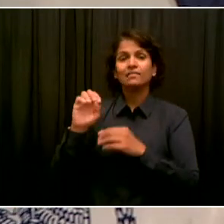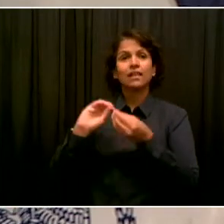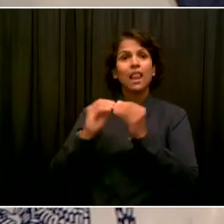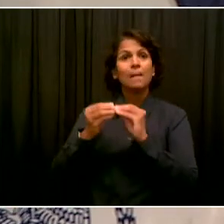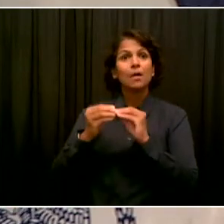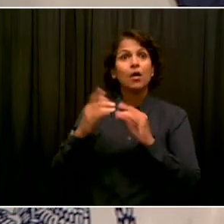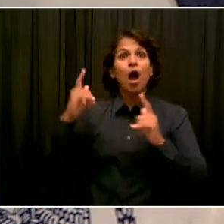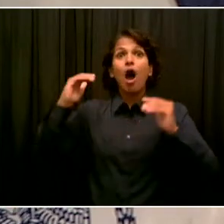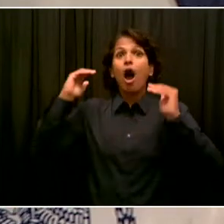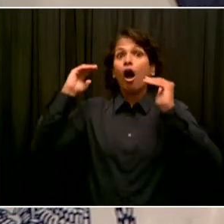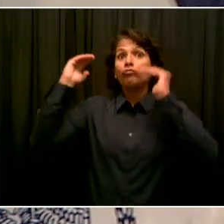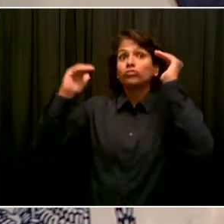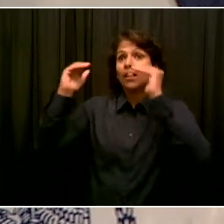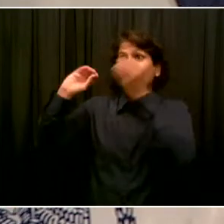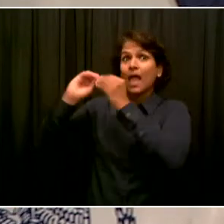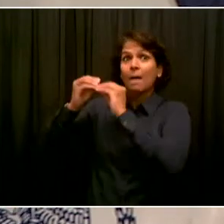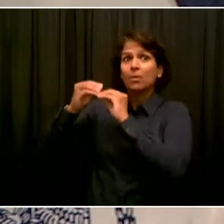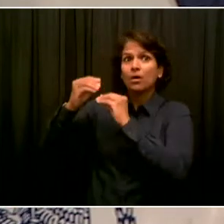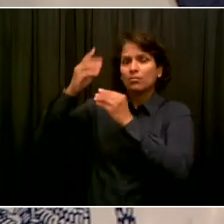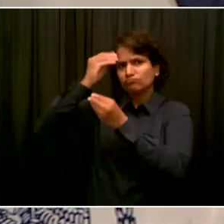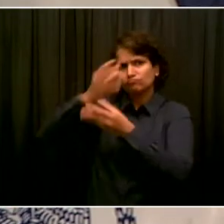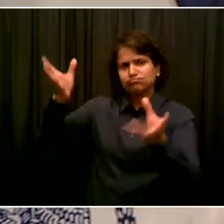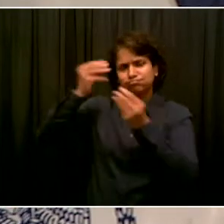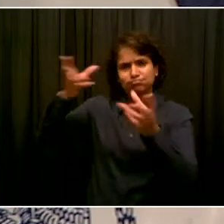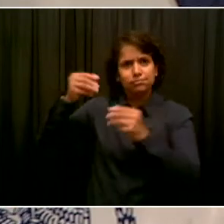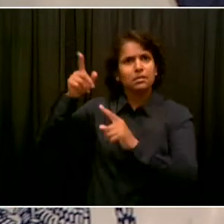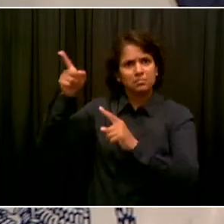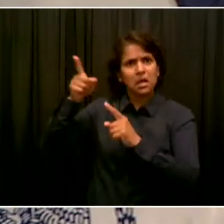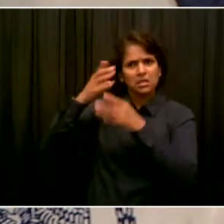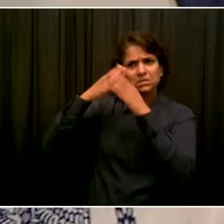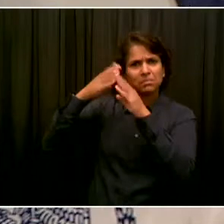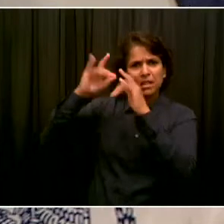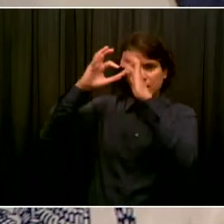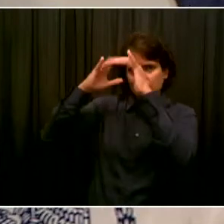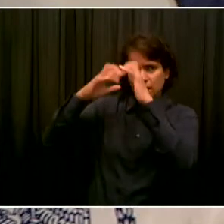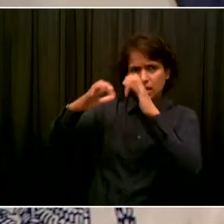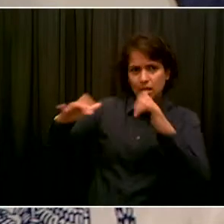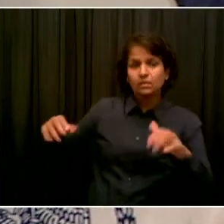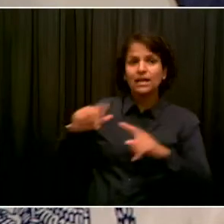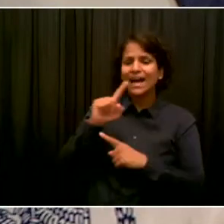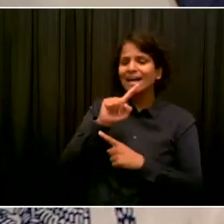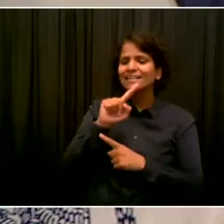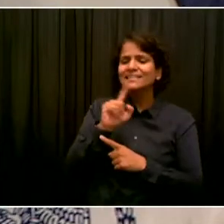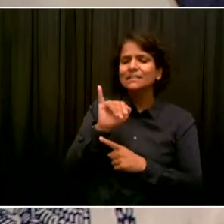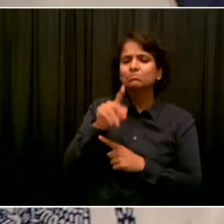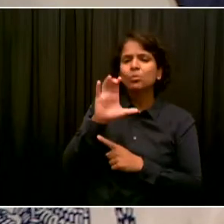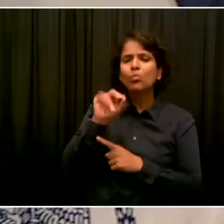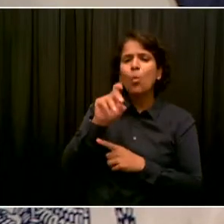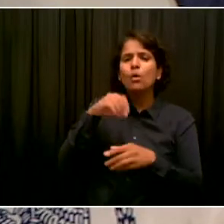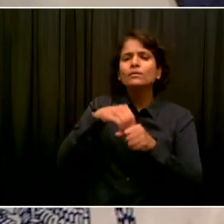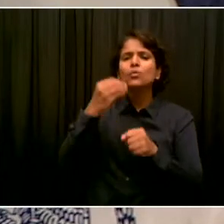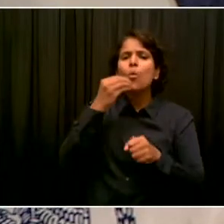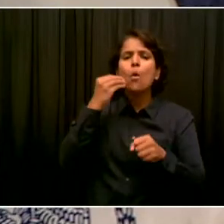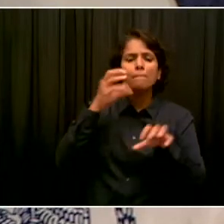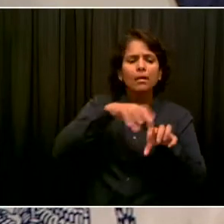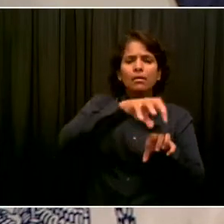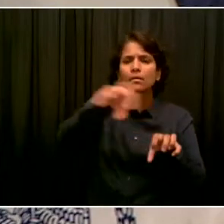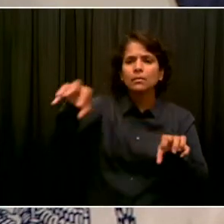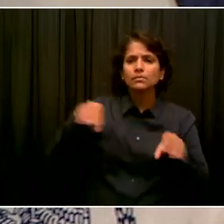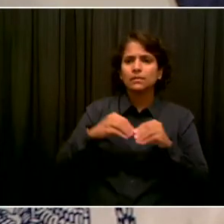adults, but the most granular breakdown I've seen for youth is by borough. I've asked DOH